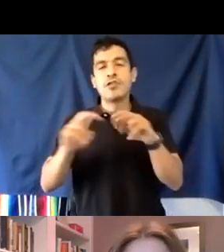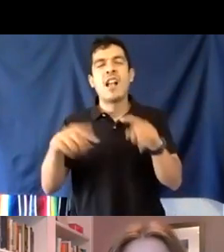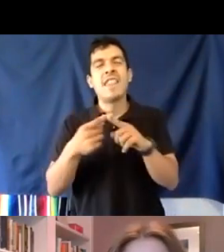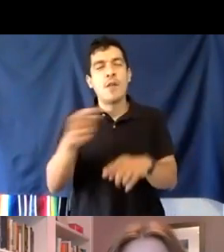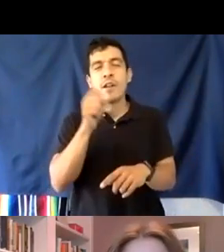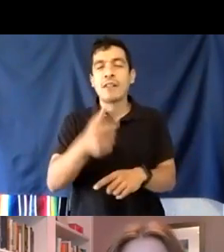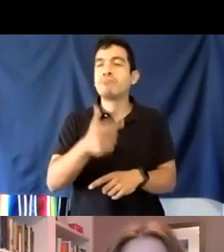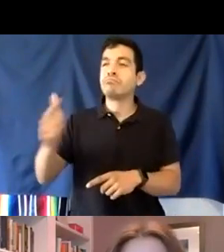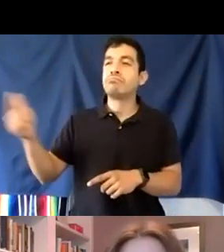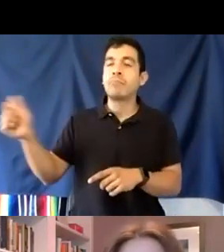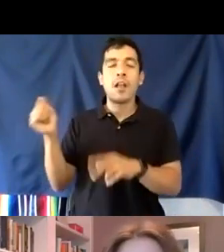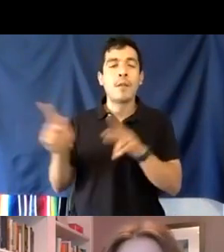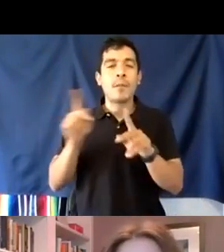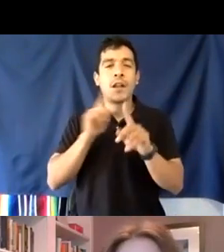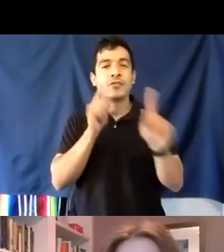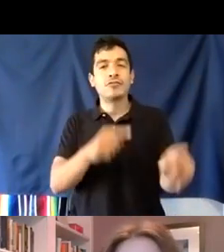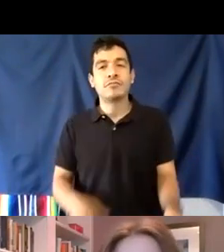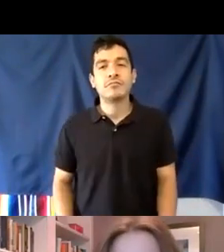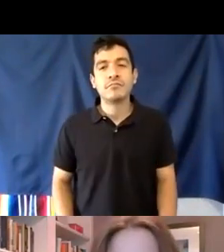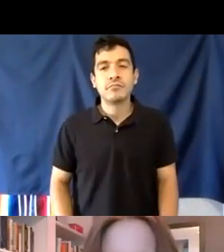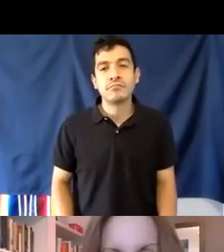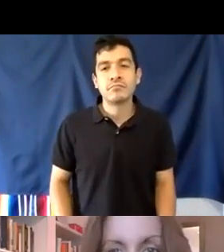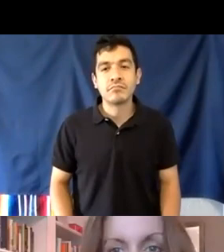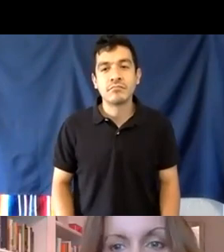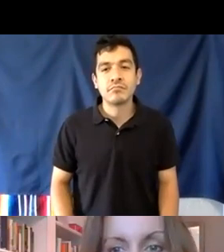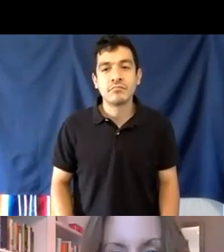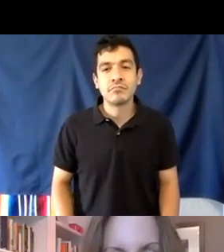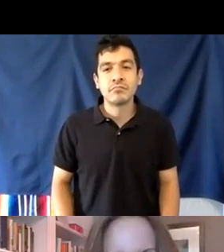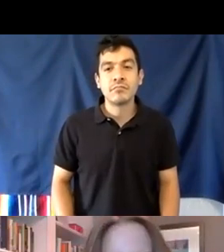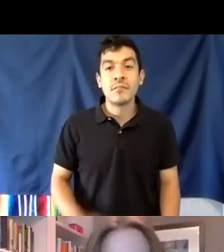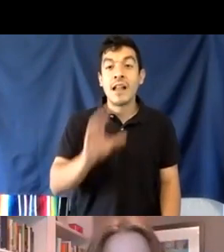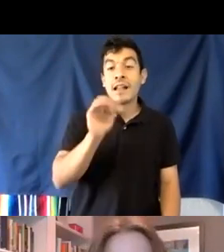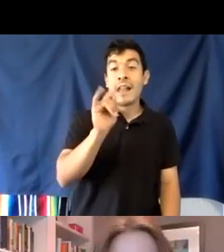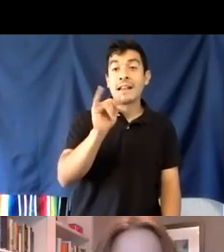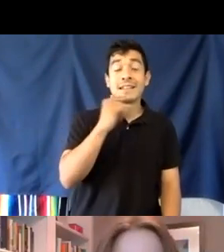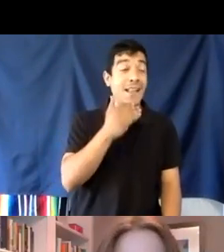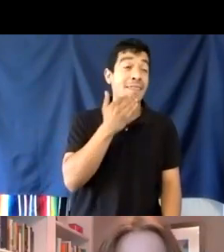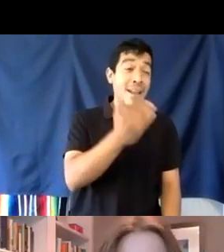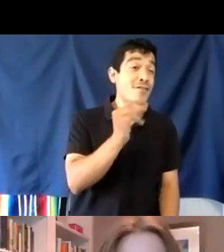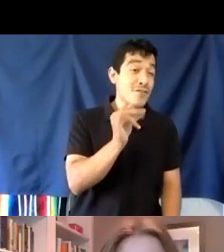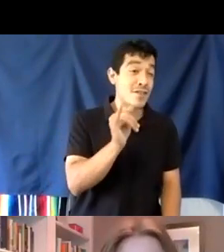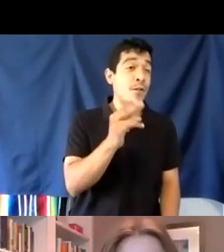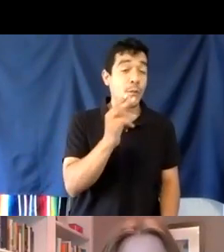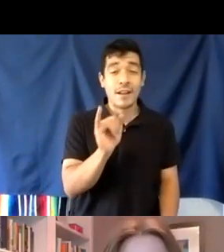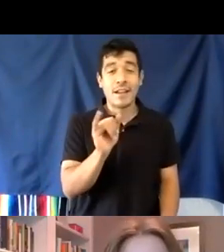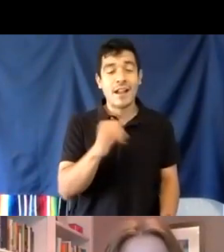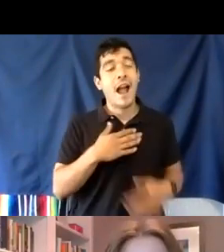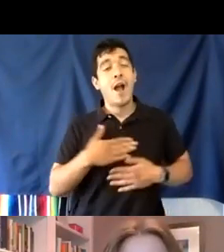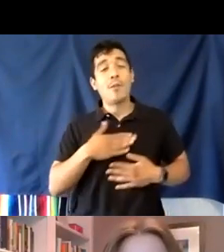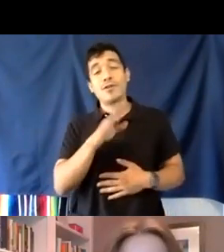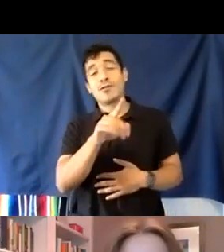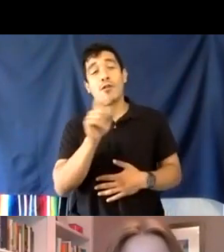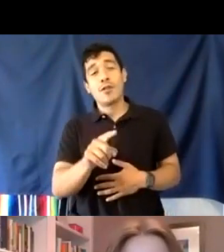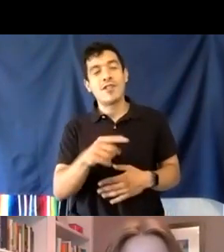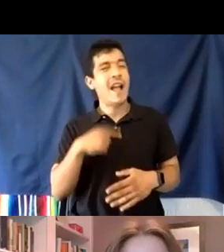folks. Yeah, thanks, Chiwei. And I appreciate the question very much. I actually think it's a